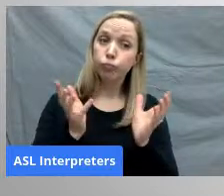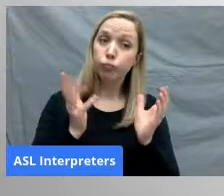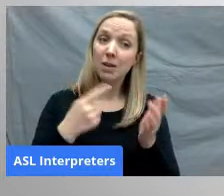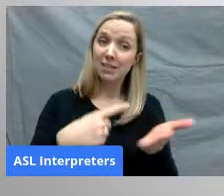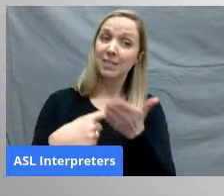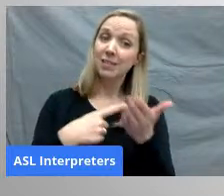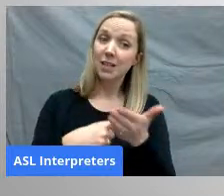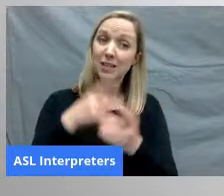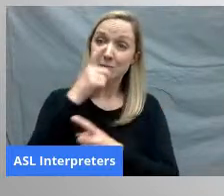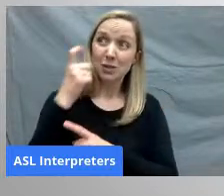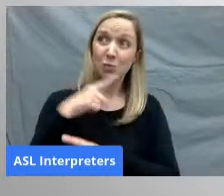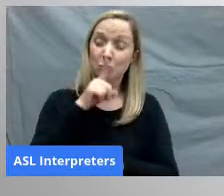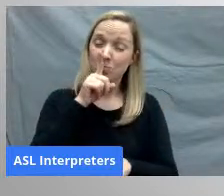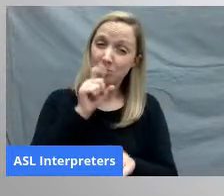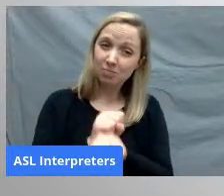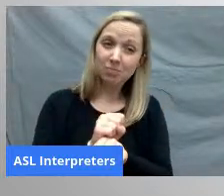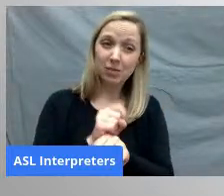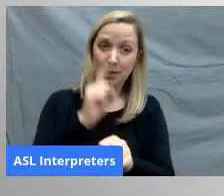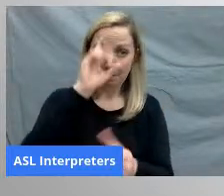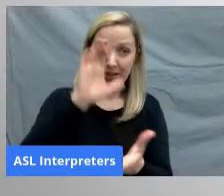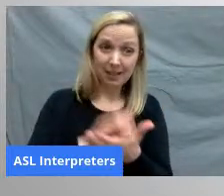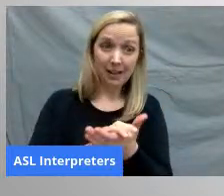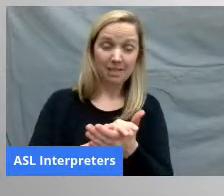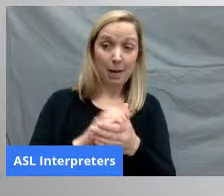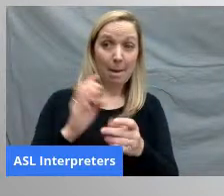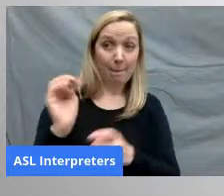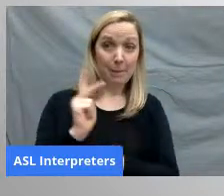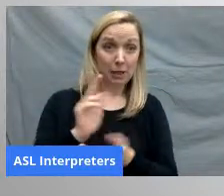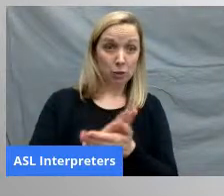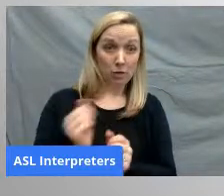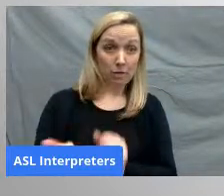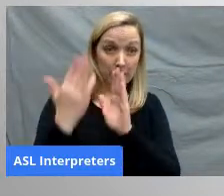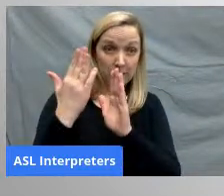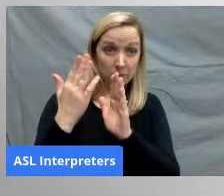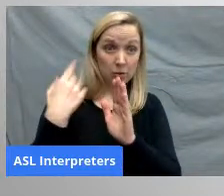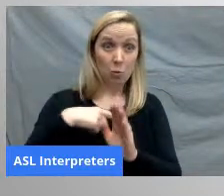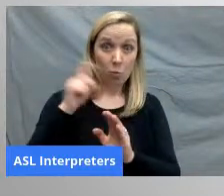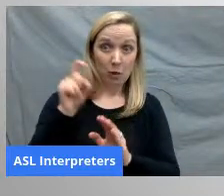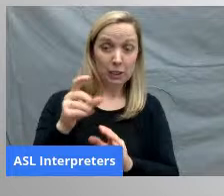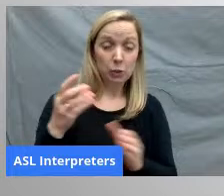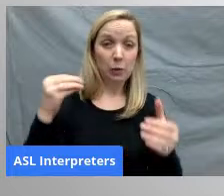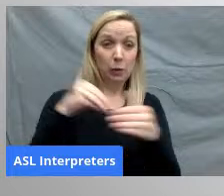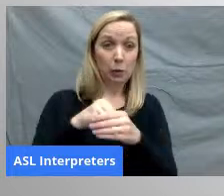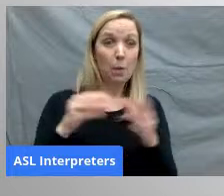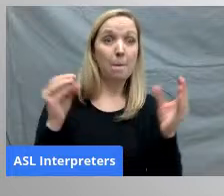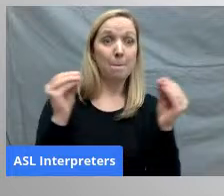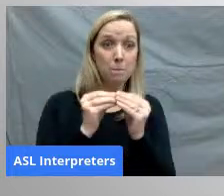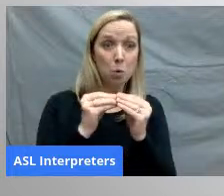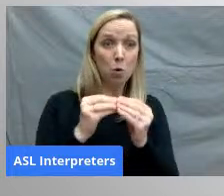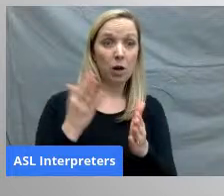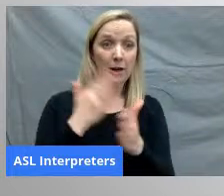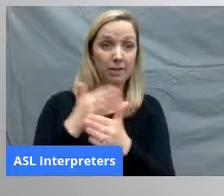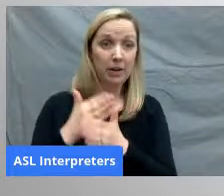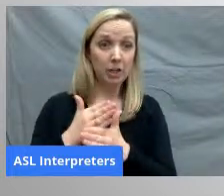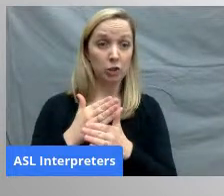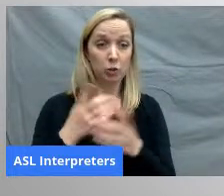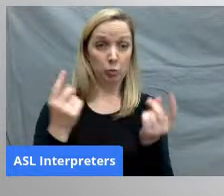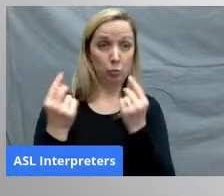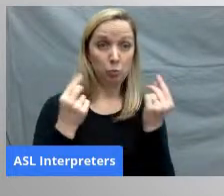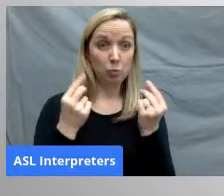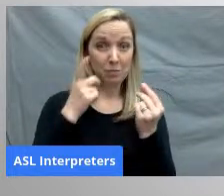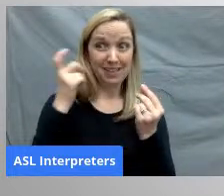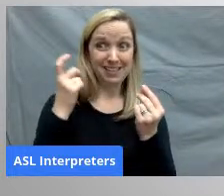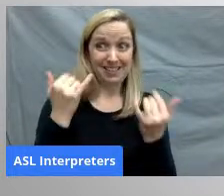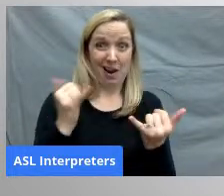to return face-to-face, we need to increase our mitigation measures. Given that our current community numbers are still high in